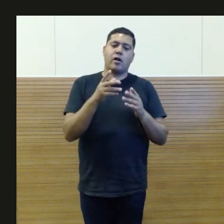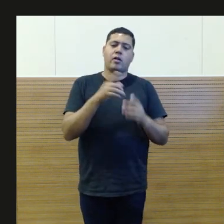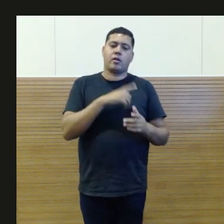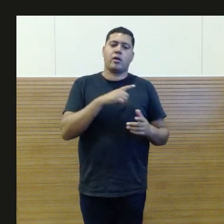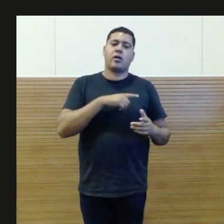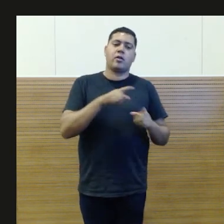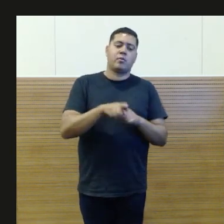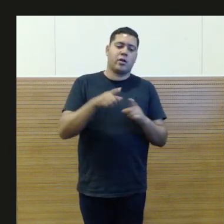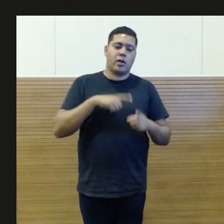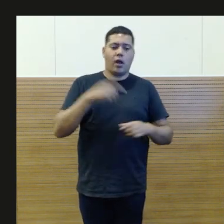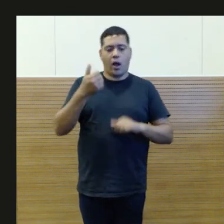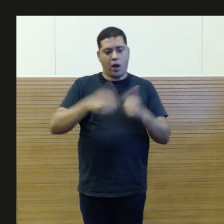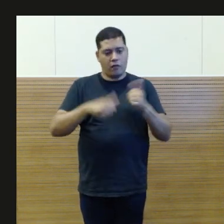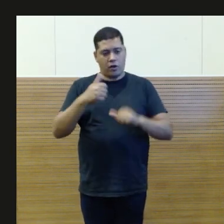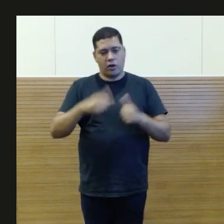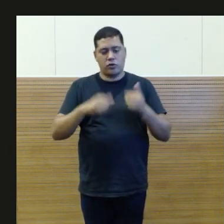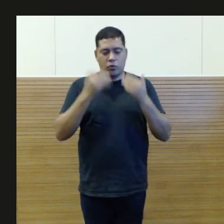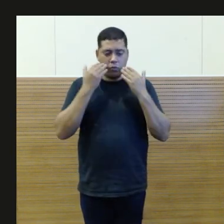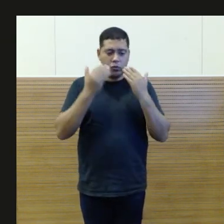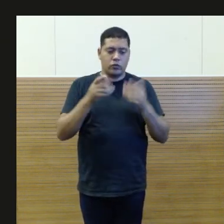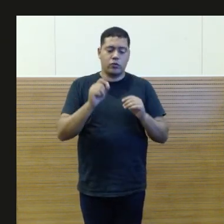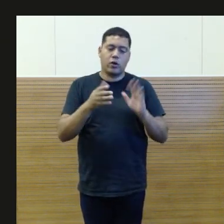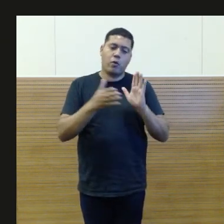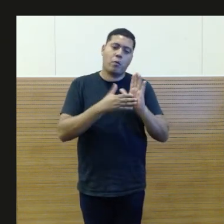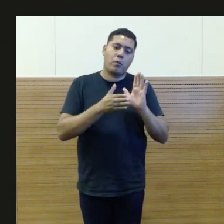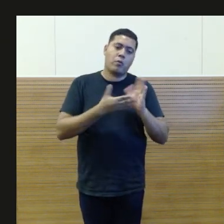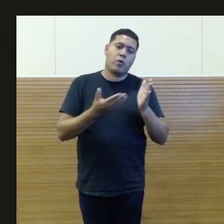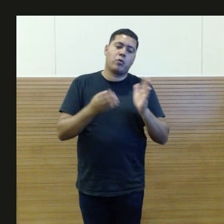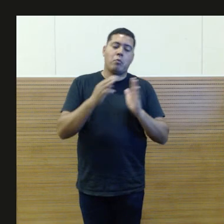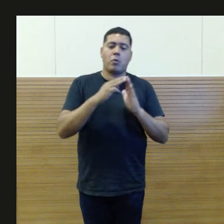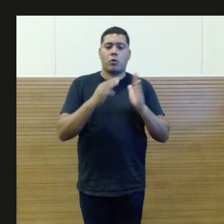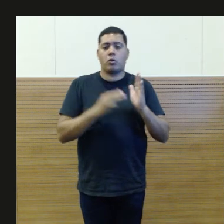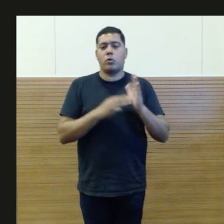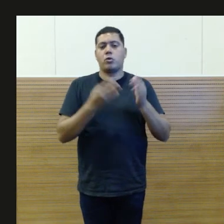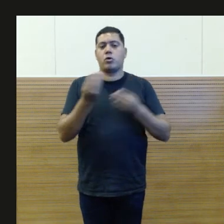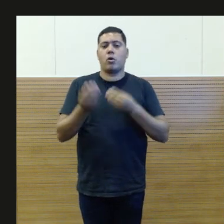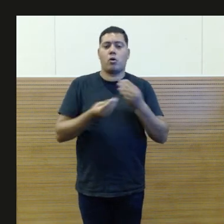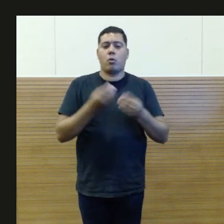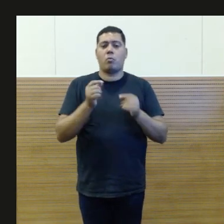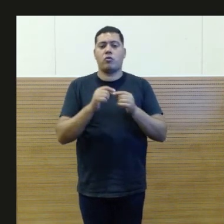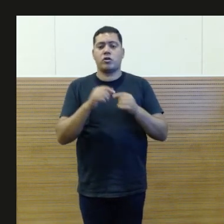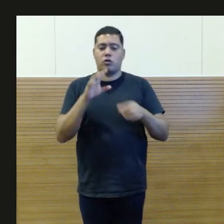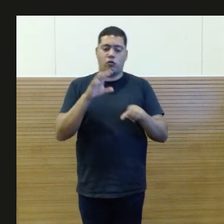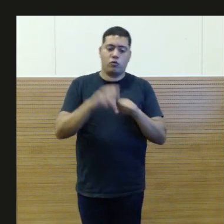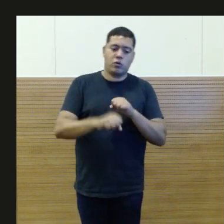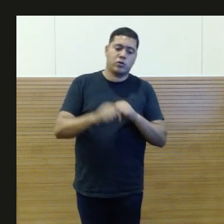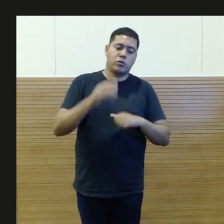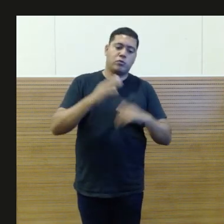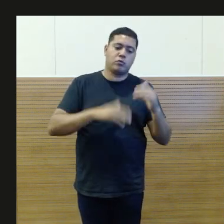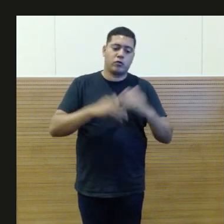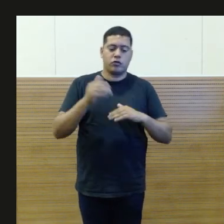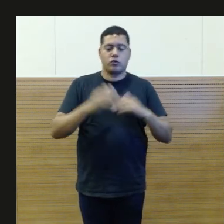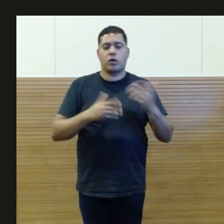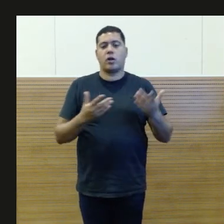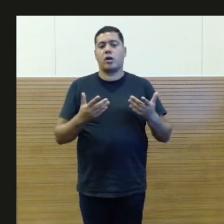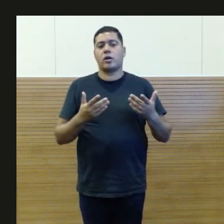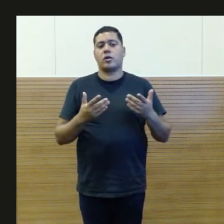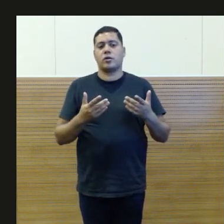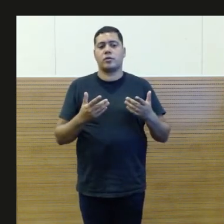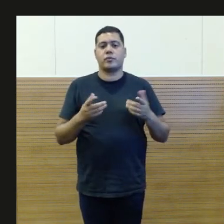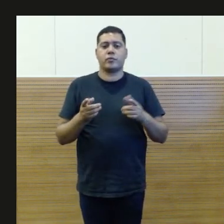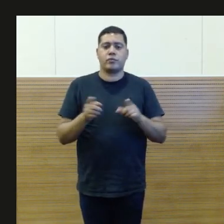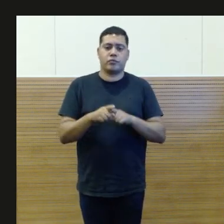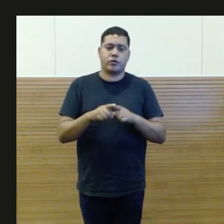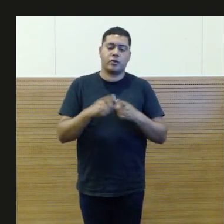household food consumption assessment, showing that there is a decrease in the participation of the natura and minimally